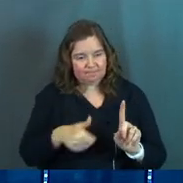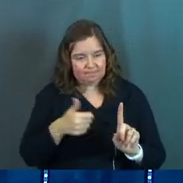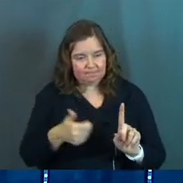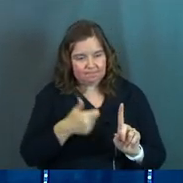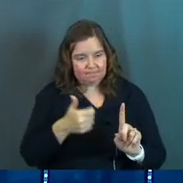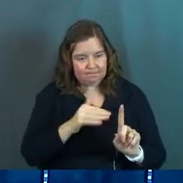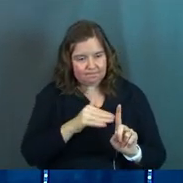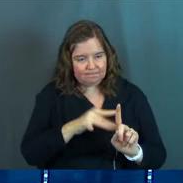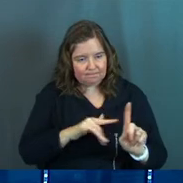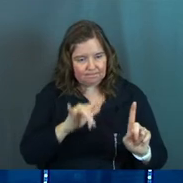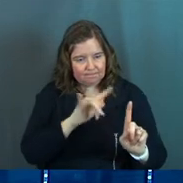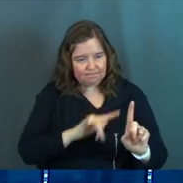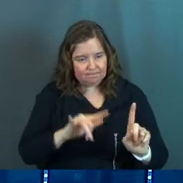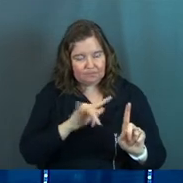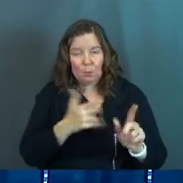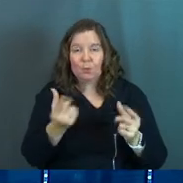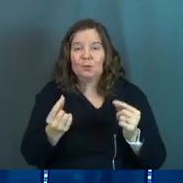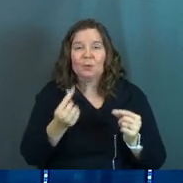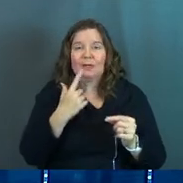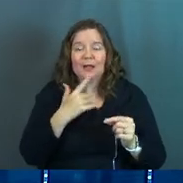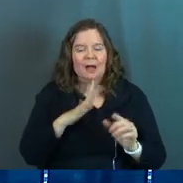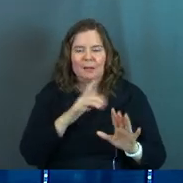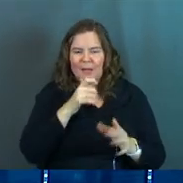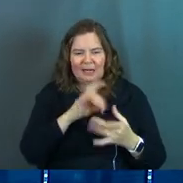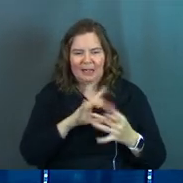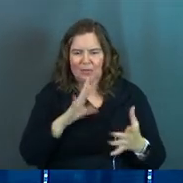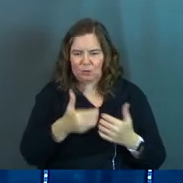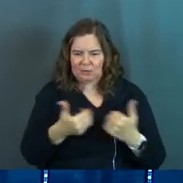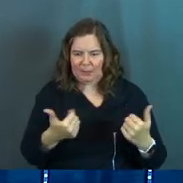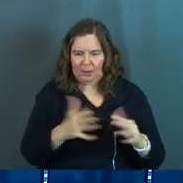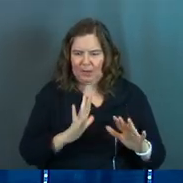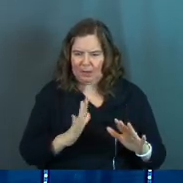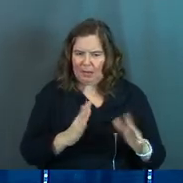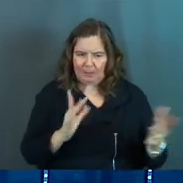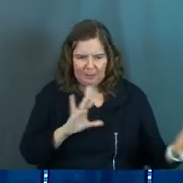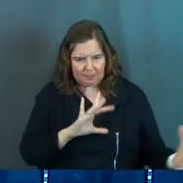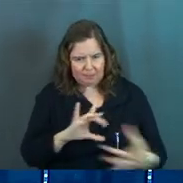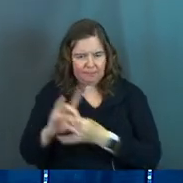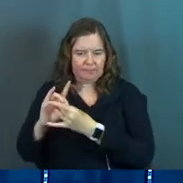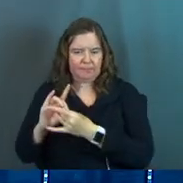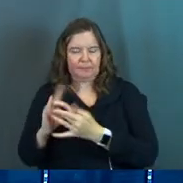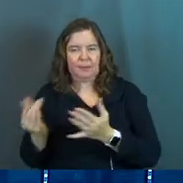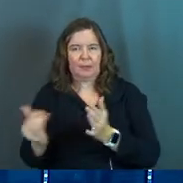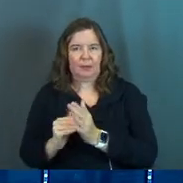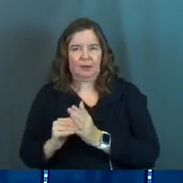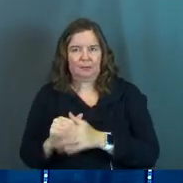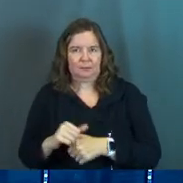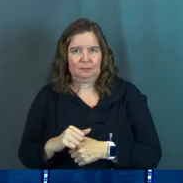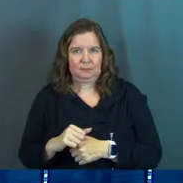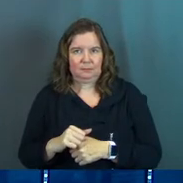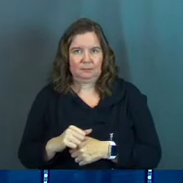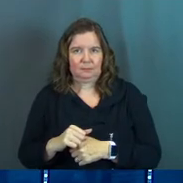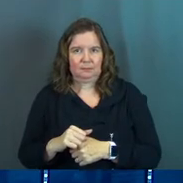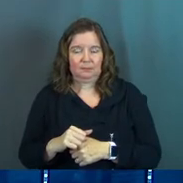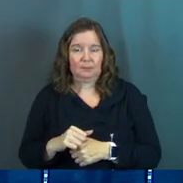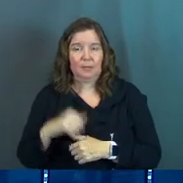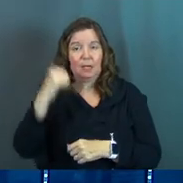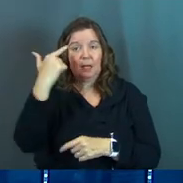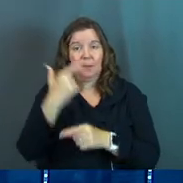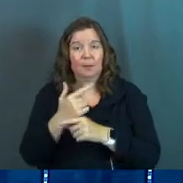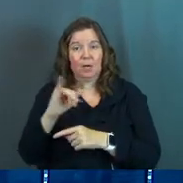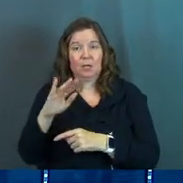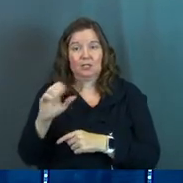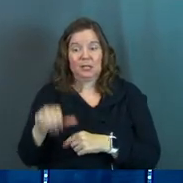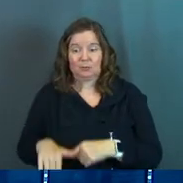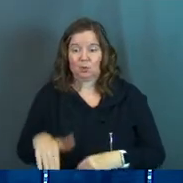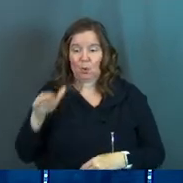him. And what's he doing? He's like, no, I'm not going to let you separate down there and bring you right back here. And his brother James